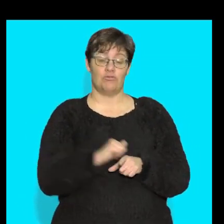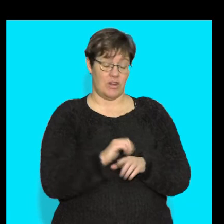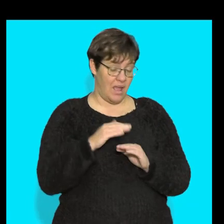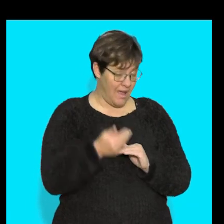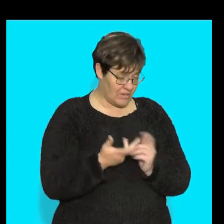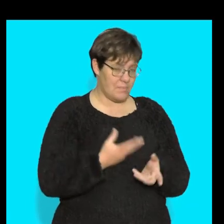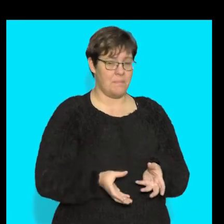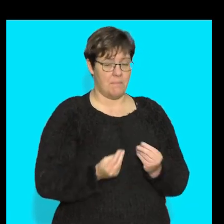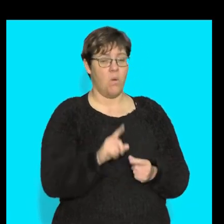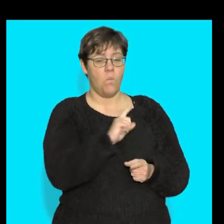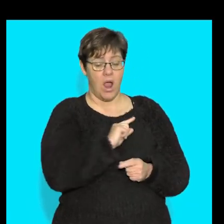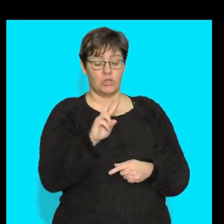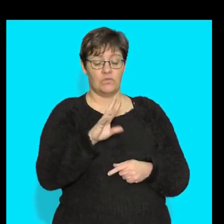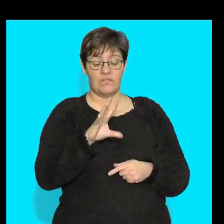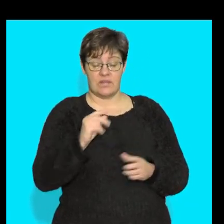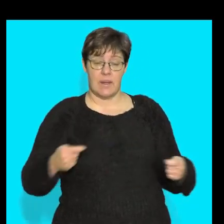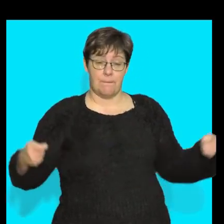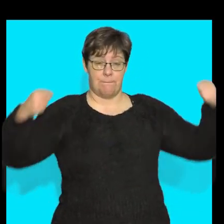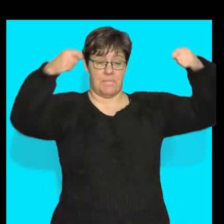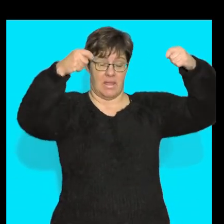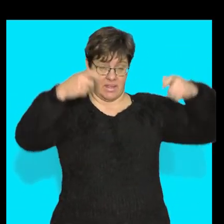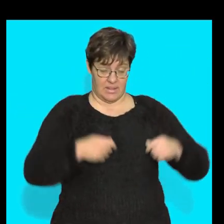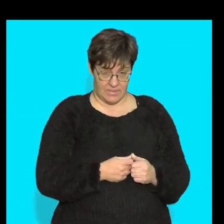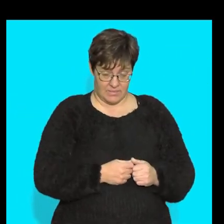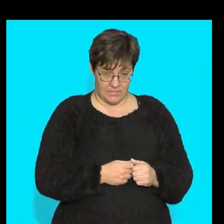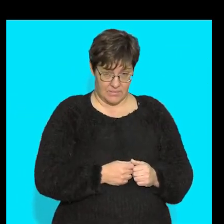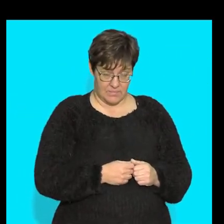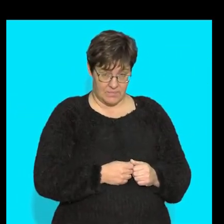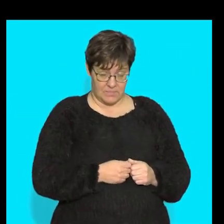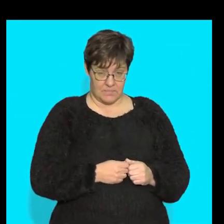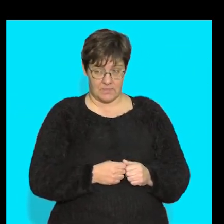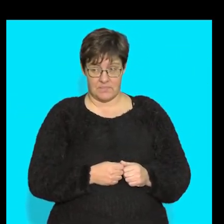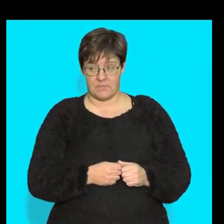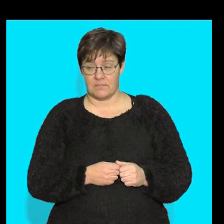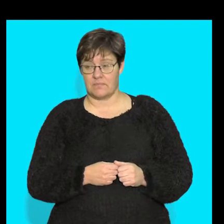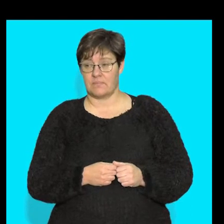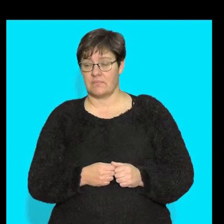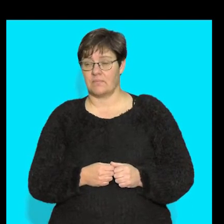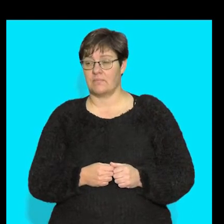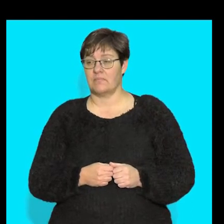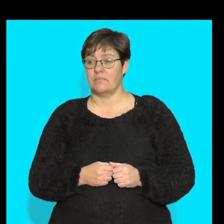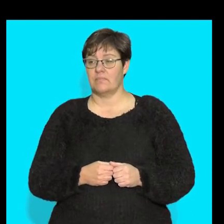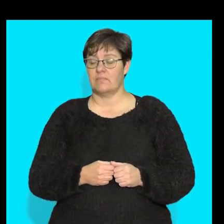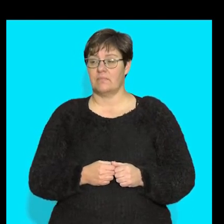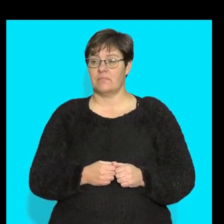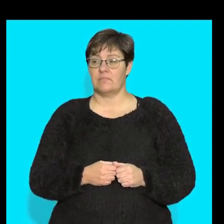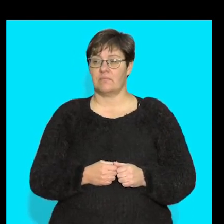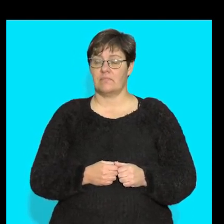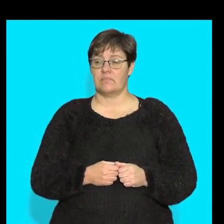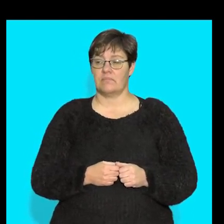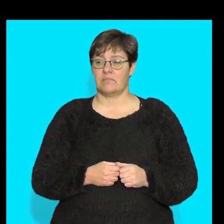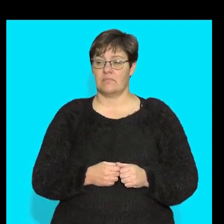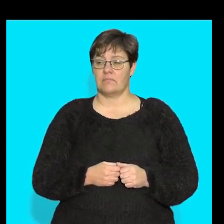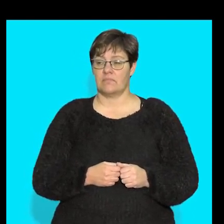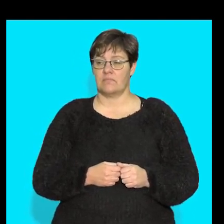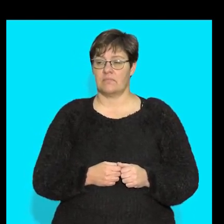they are going to pay the people who recruited them the 25%, right? So let's look at what we now